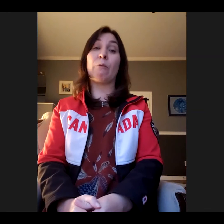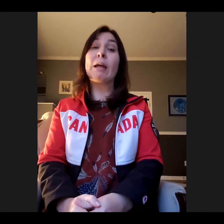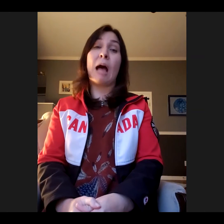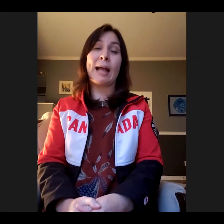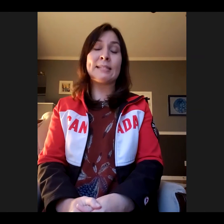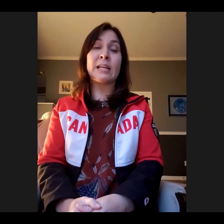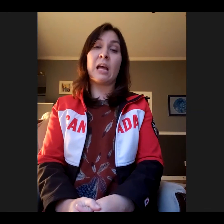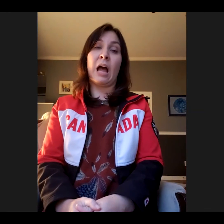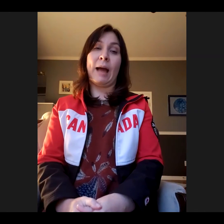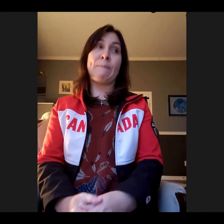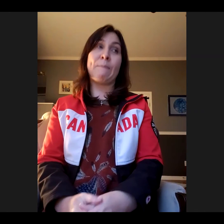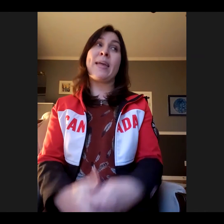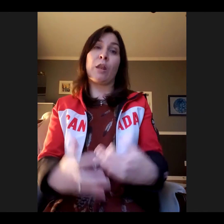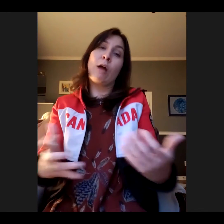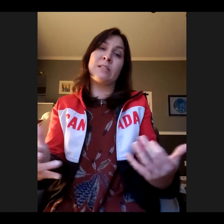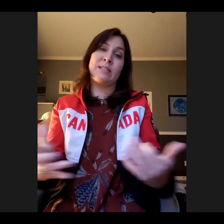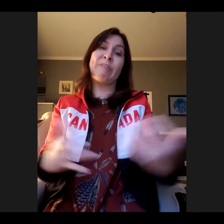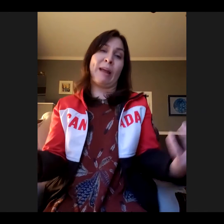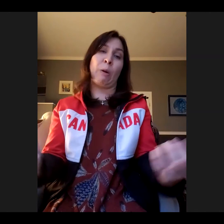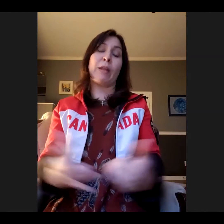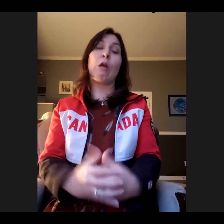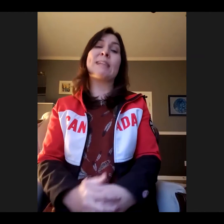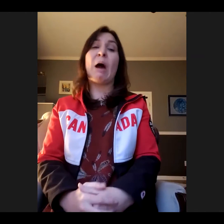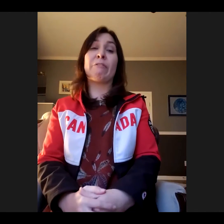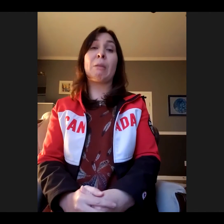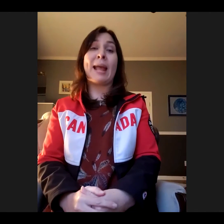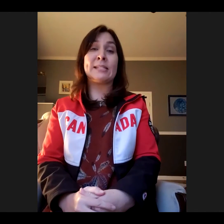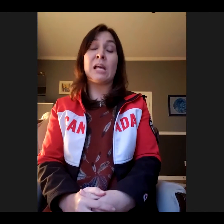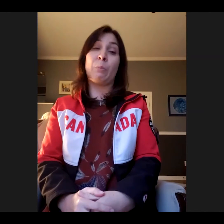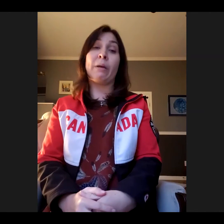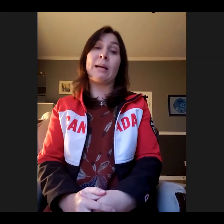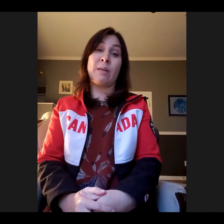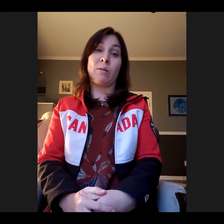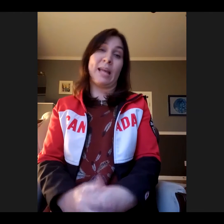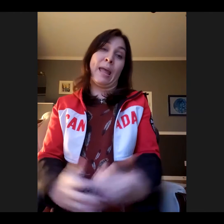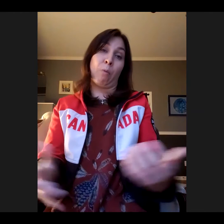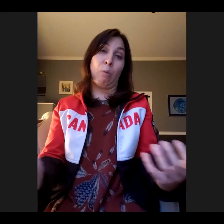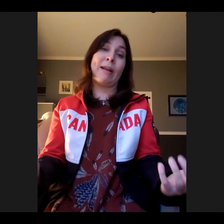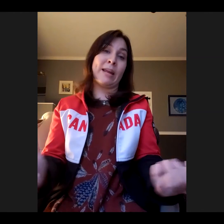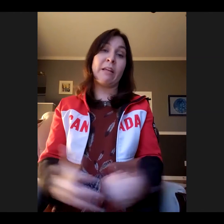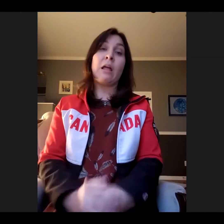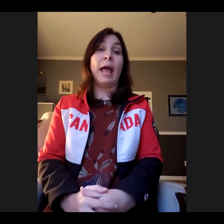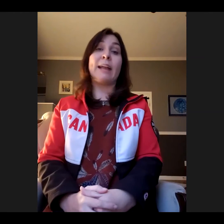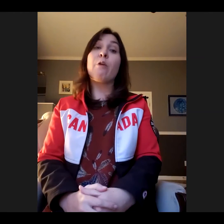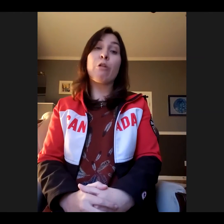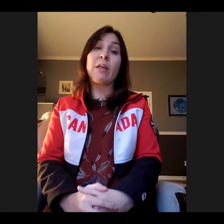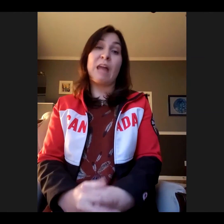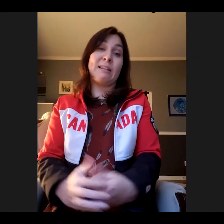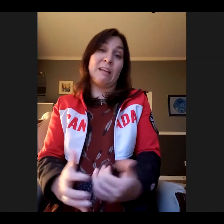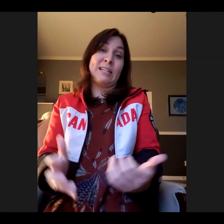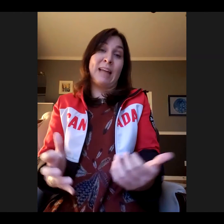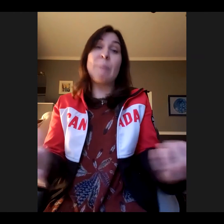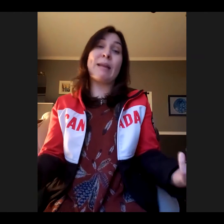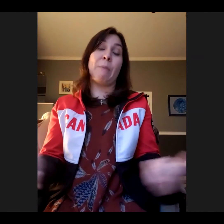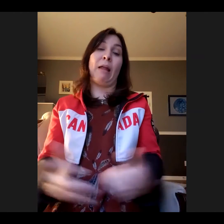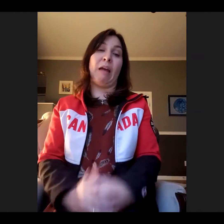out? And I realized he looked different or he looked out of place because he was able-bodied. And usually that